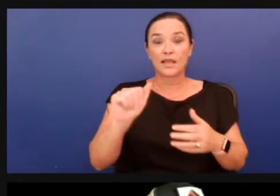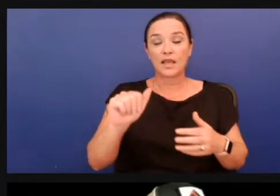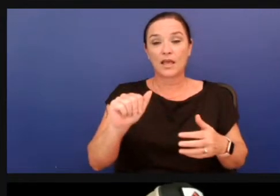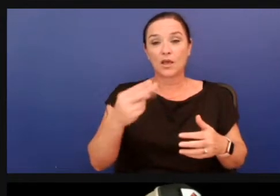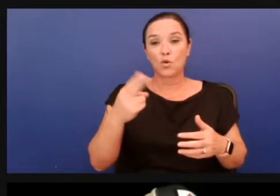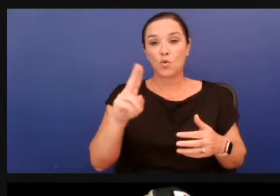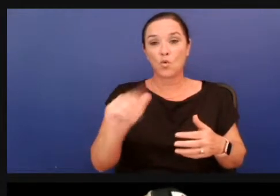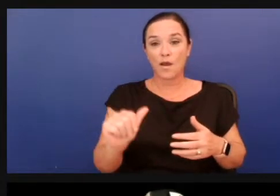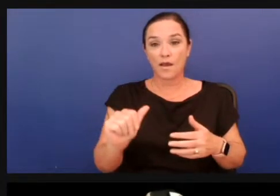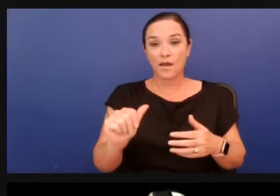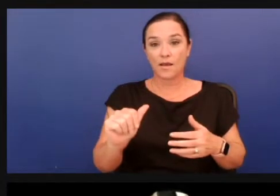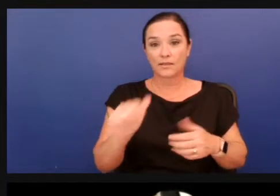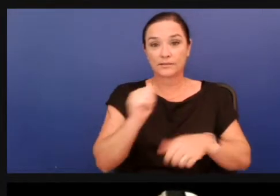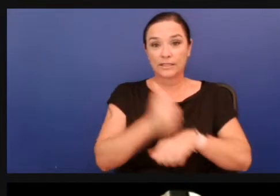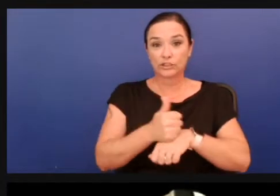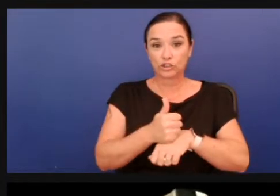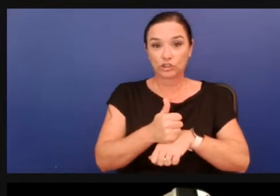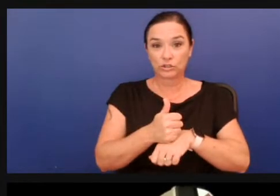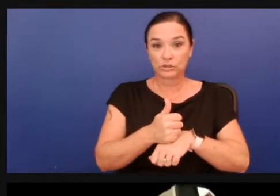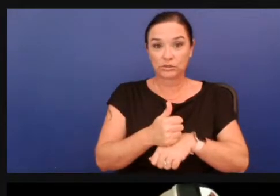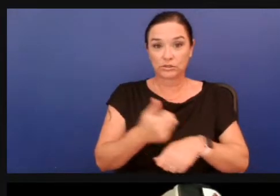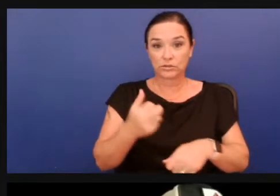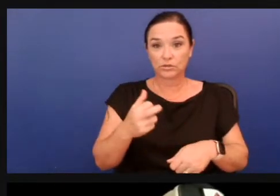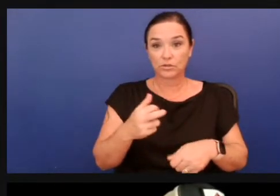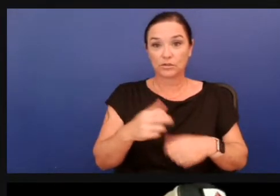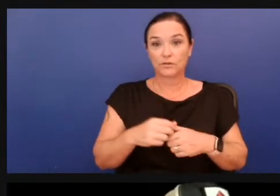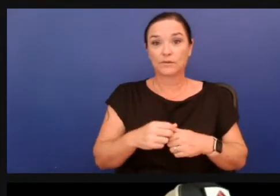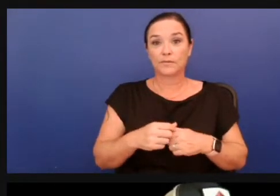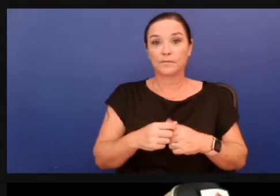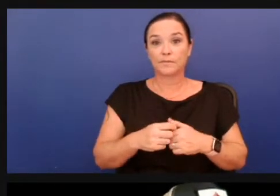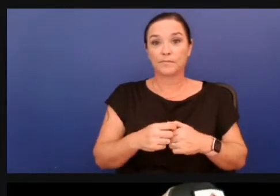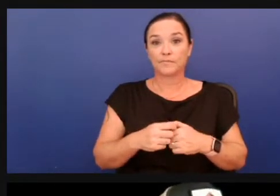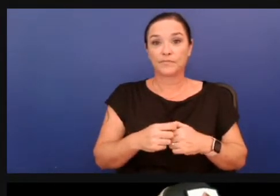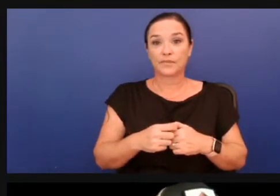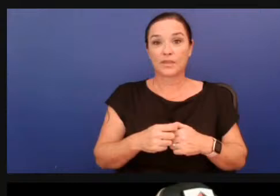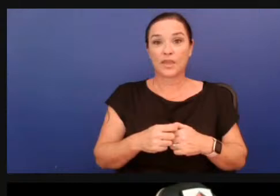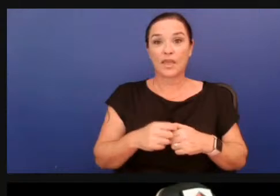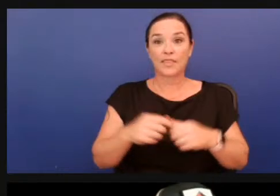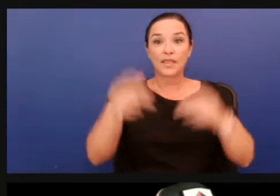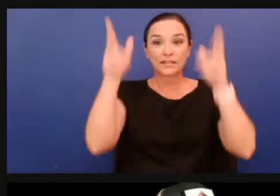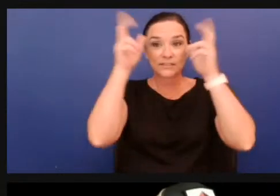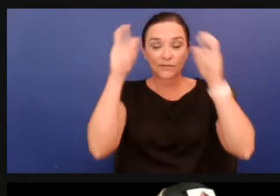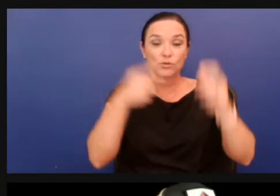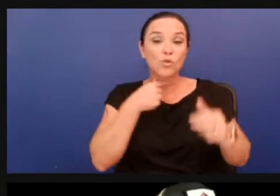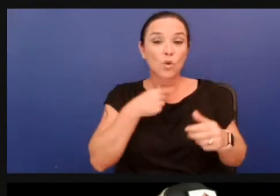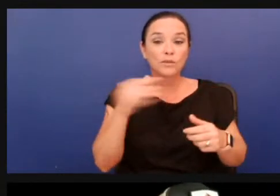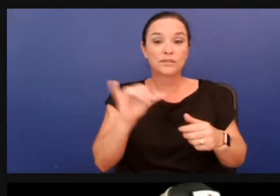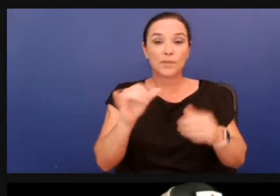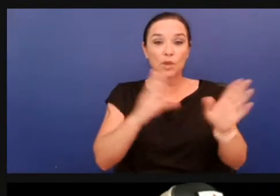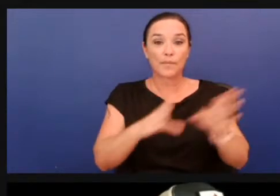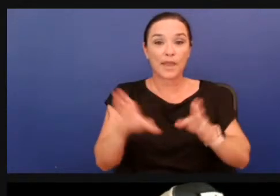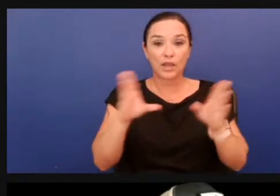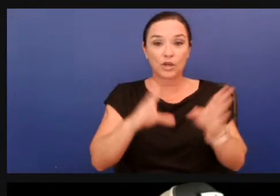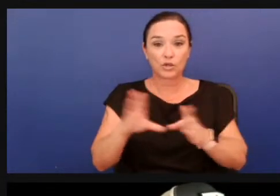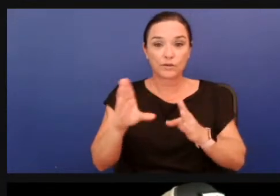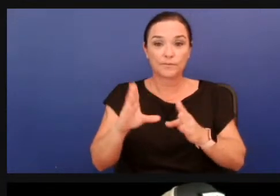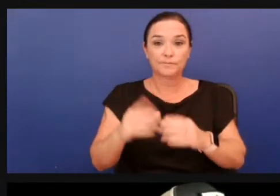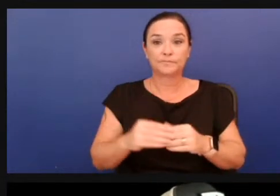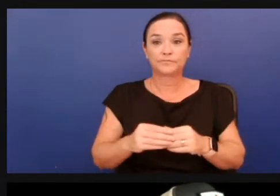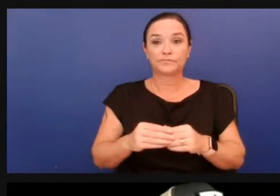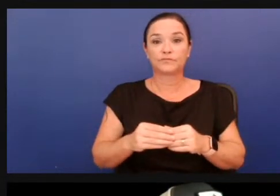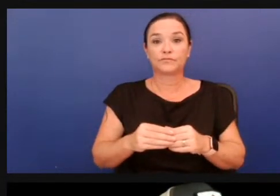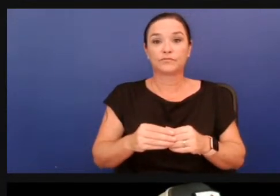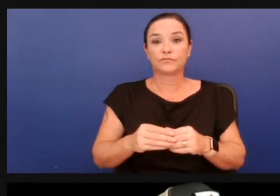there again. Puhimau, similar pattern. Devil's Throat, similar pattern. Ainaho is